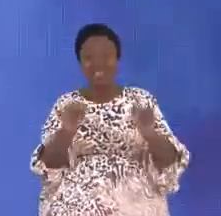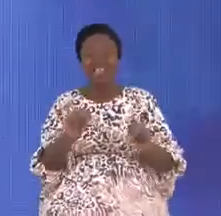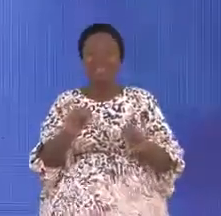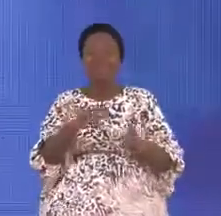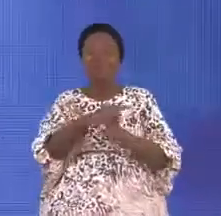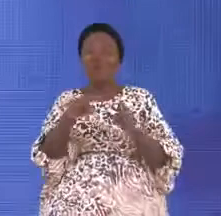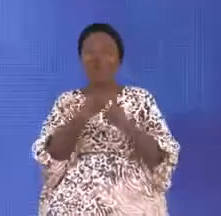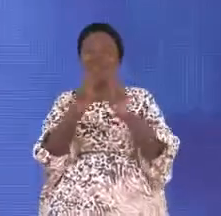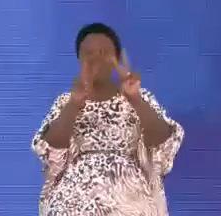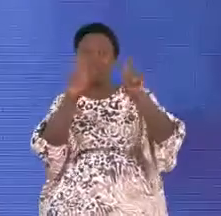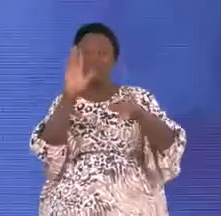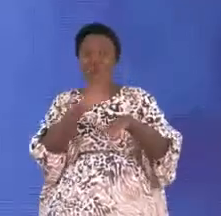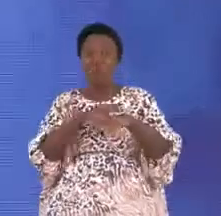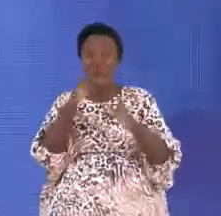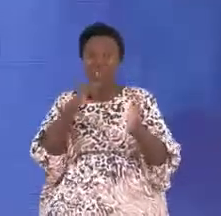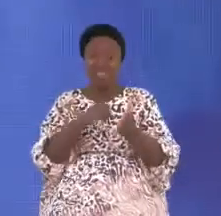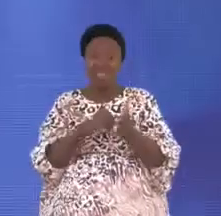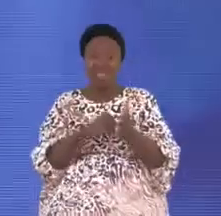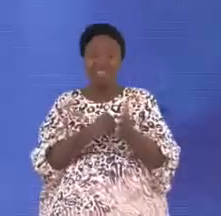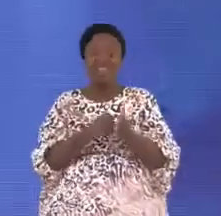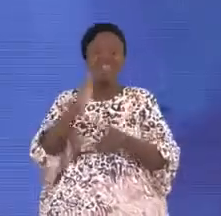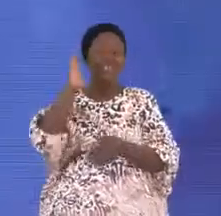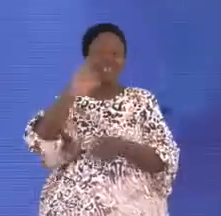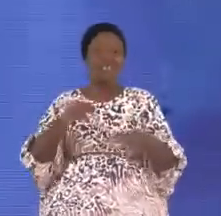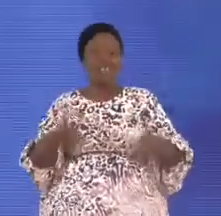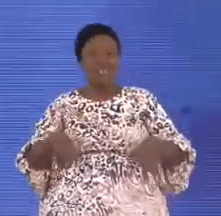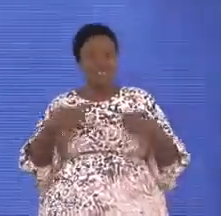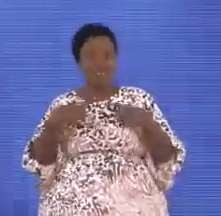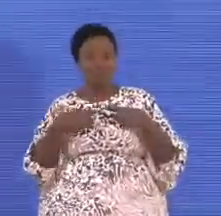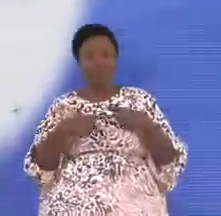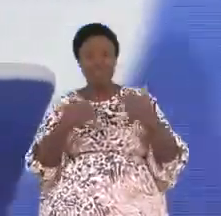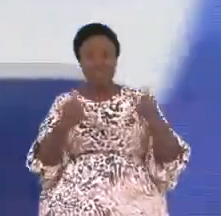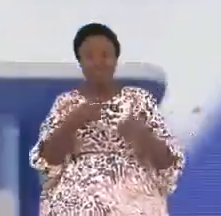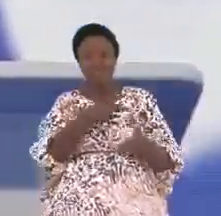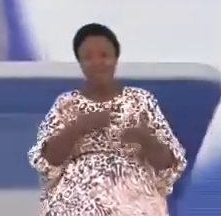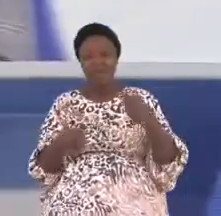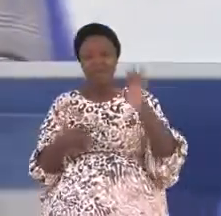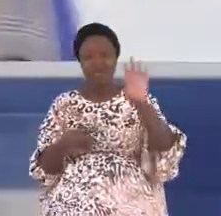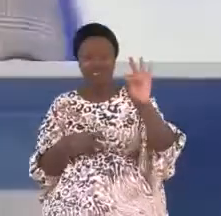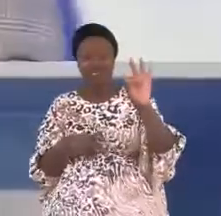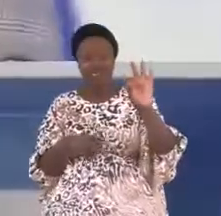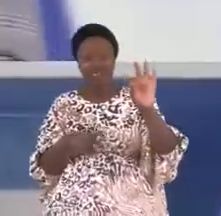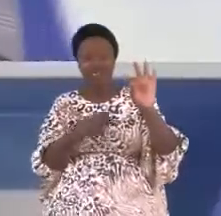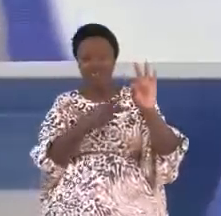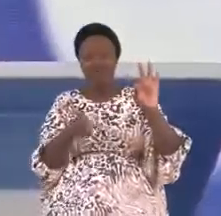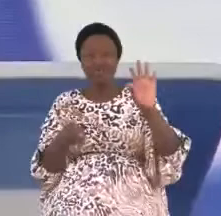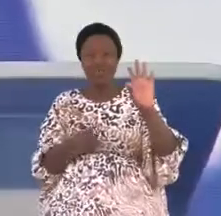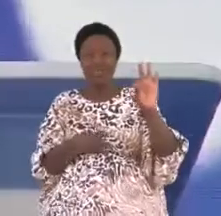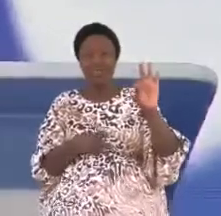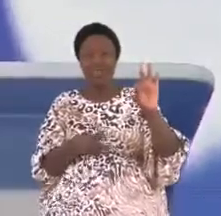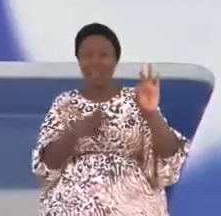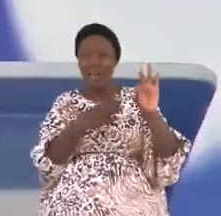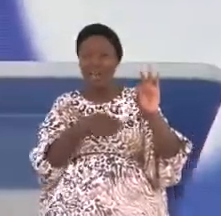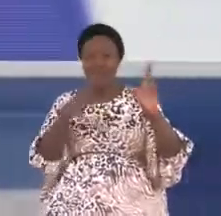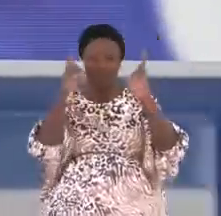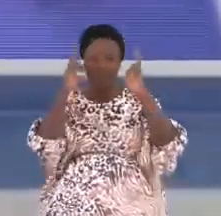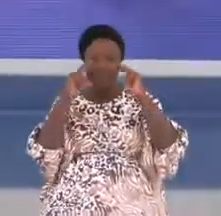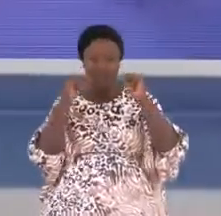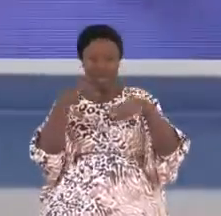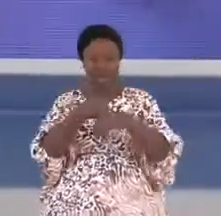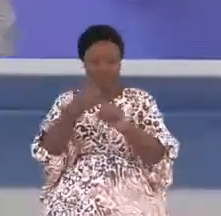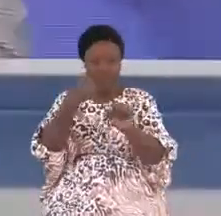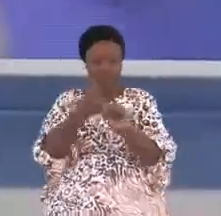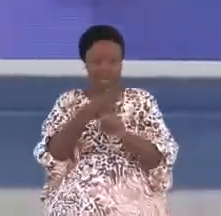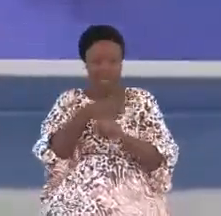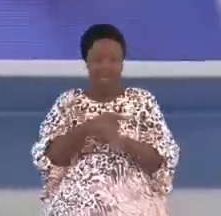looks upon the shall leave look at verse 9 in verse 9 a moses made a